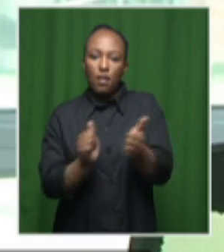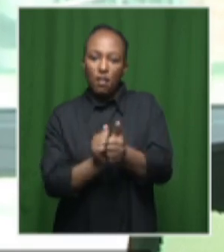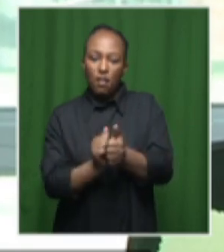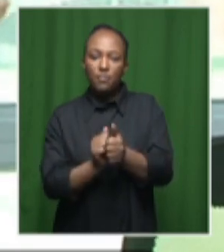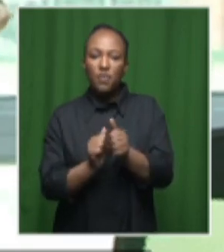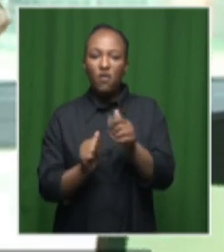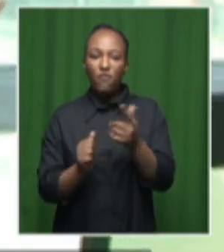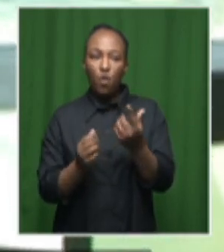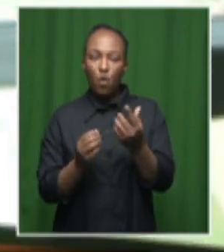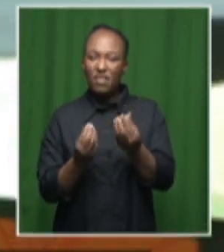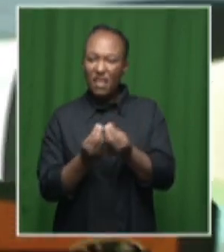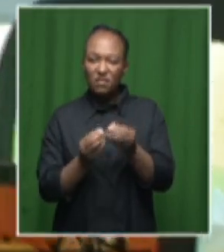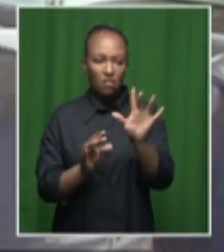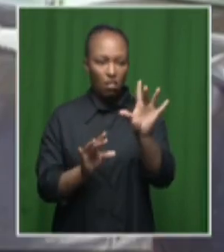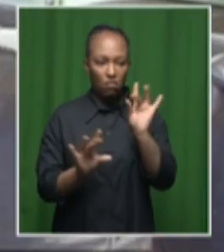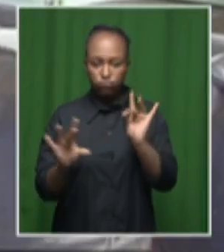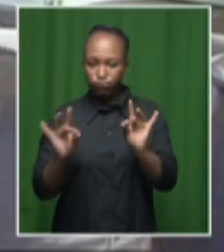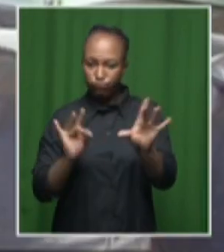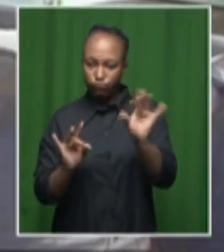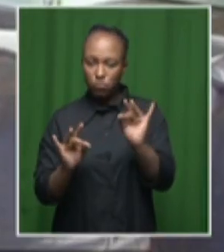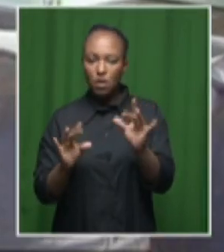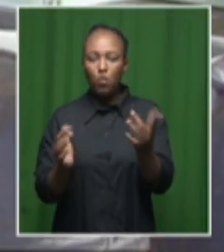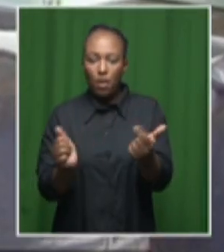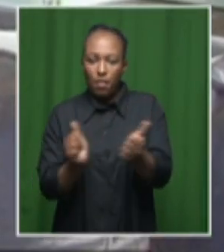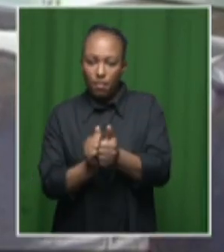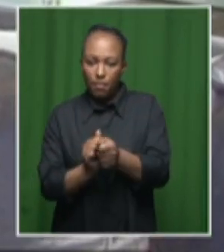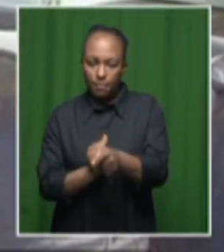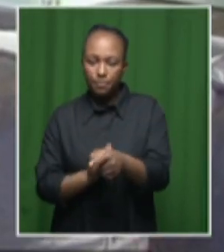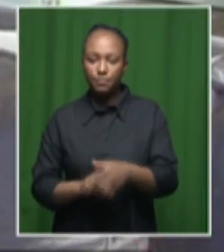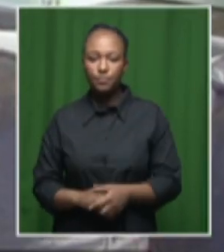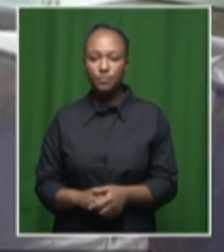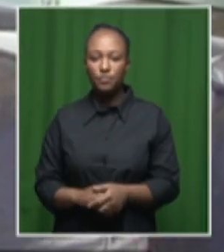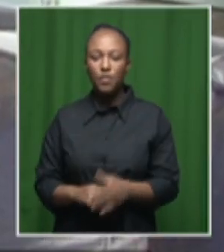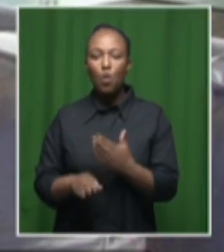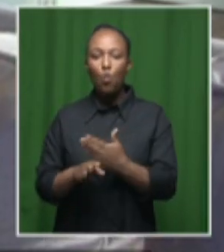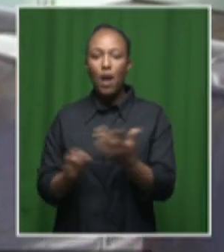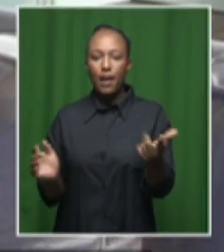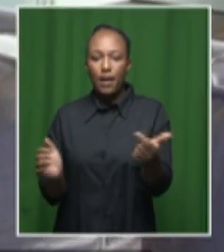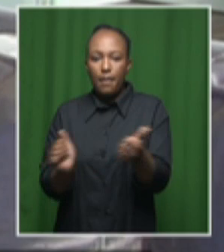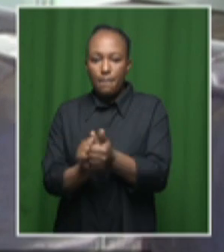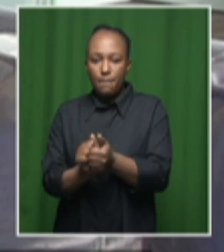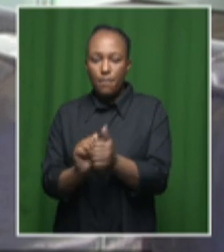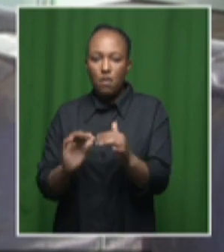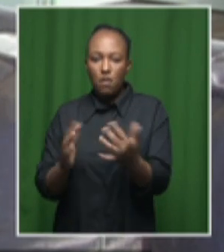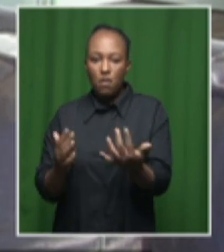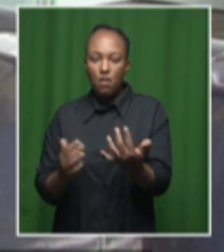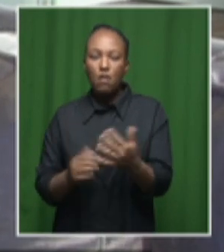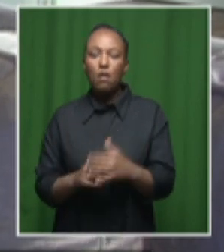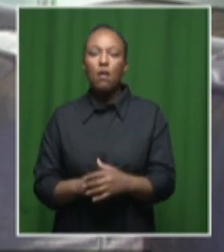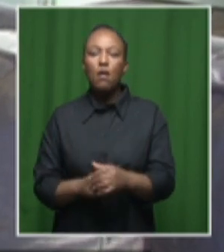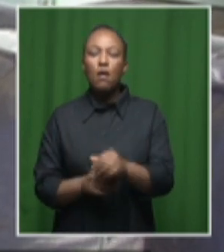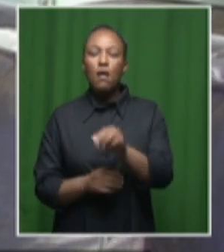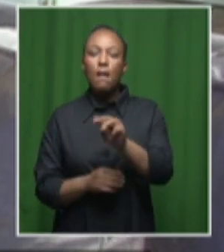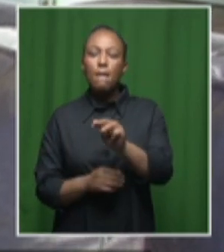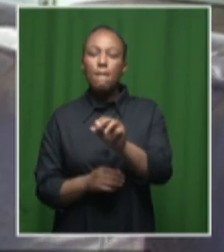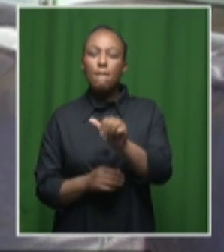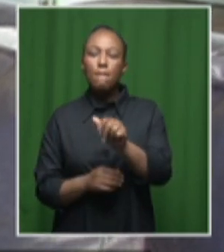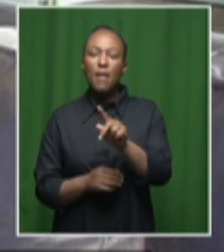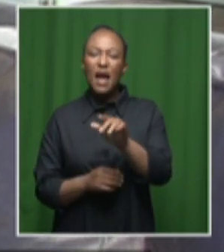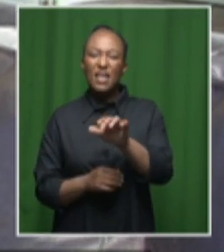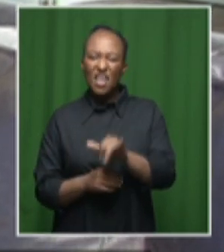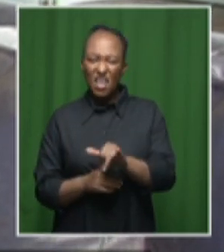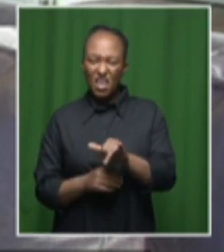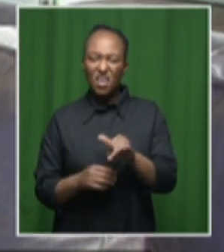selected items. The collaboration came about through a brand called Monkey Shoulder. Its